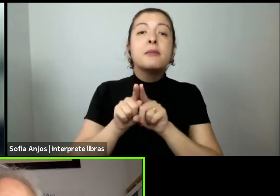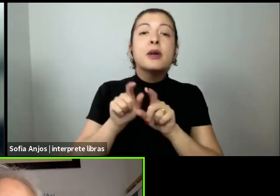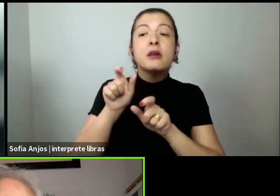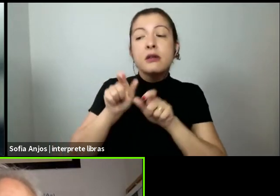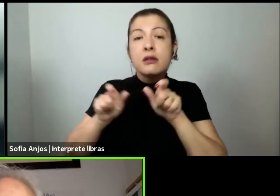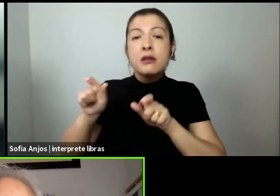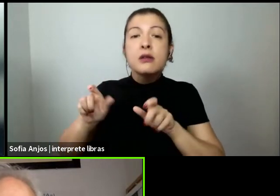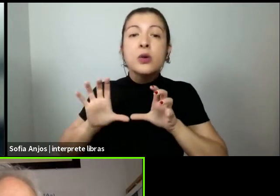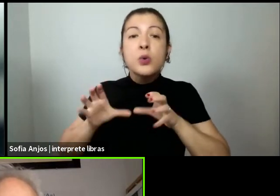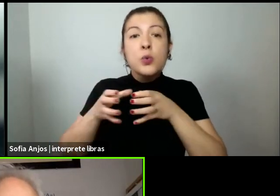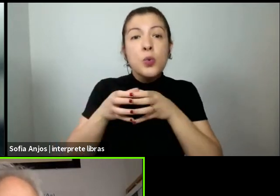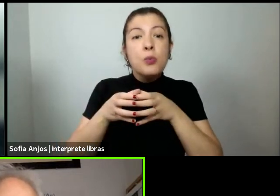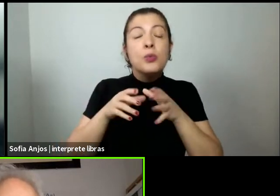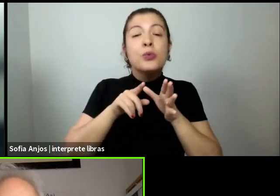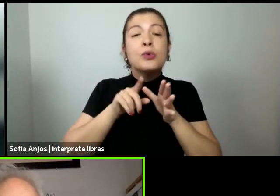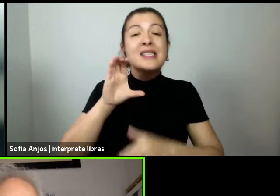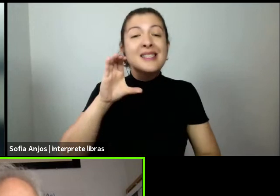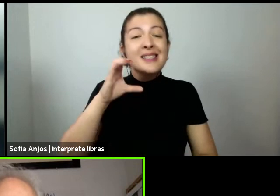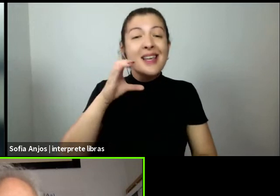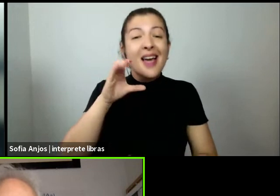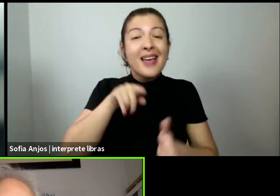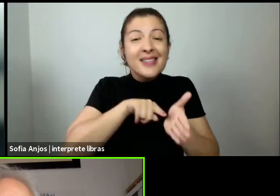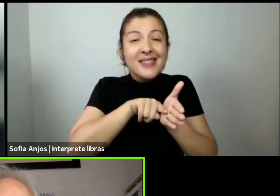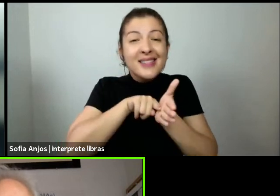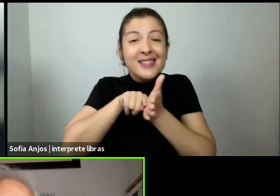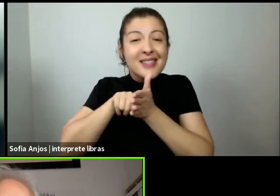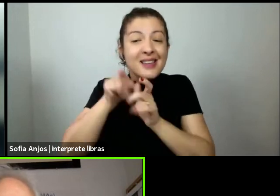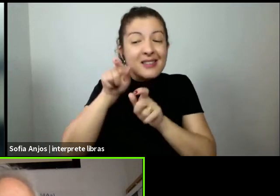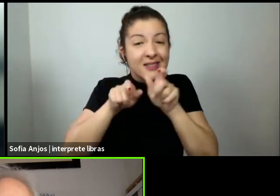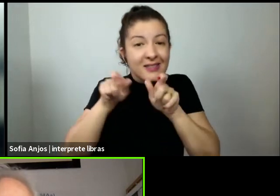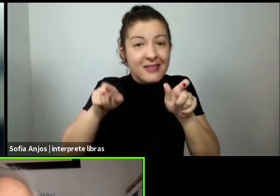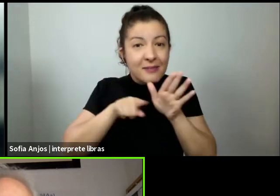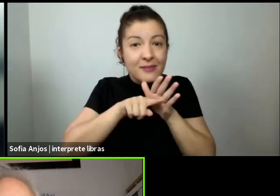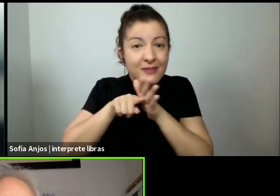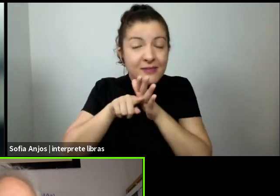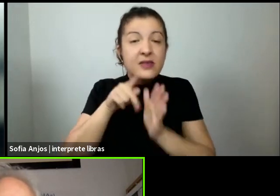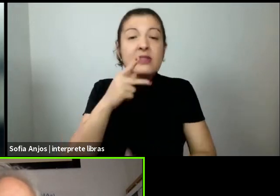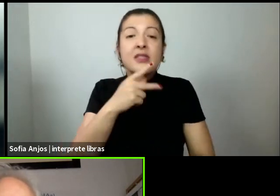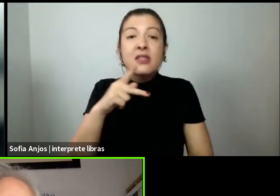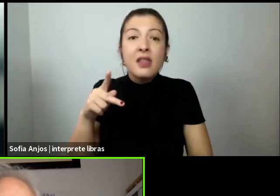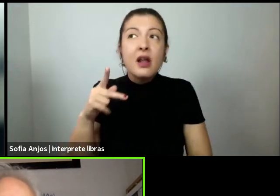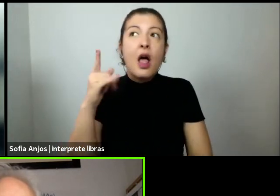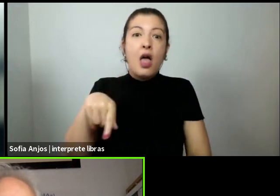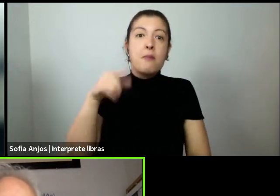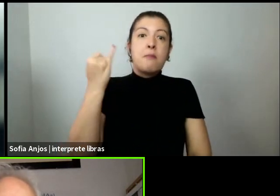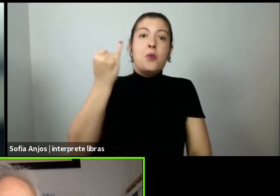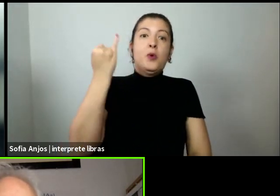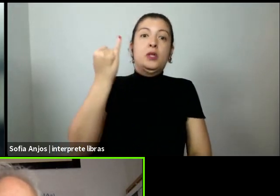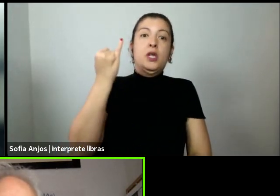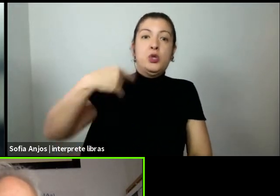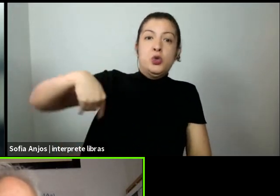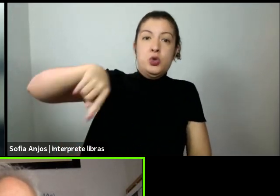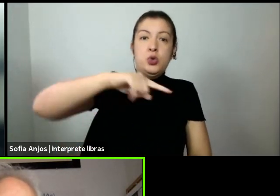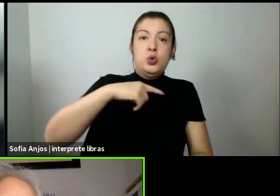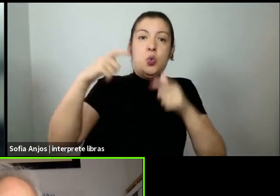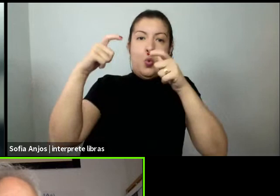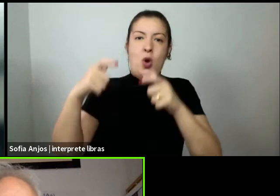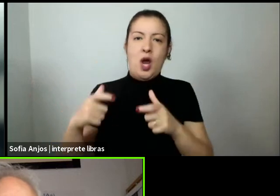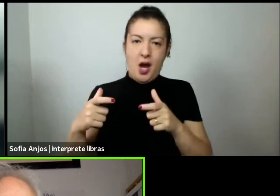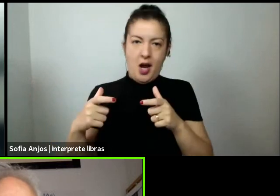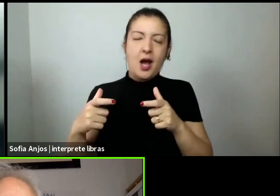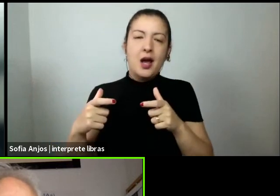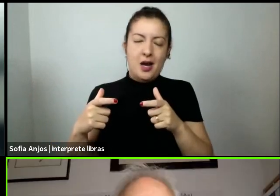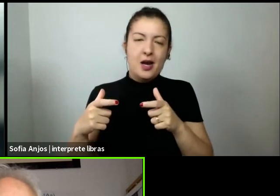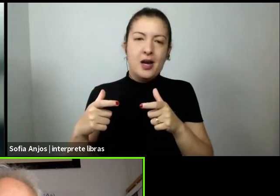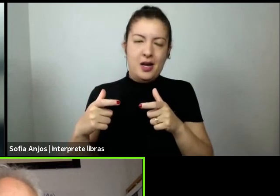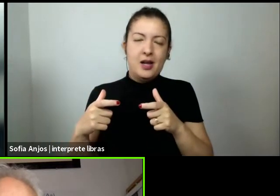see the layer that we will have, because in effect, what we're creating with IMAs is a spatial layer that can be